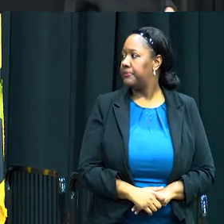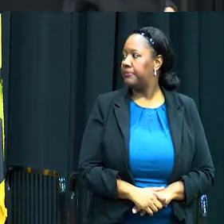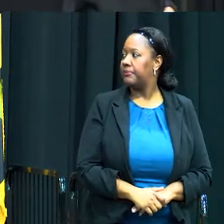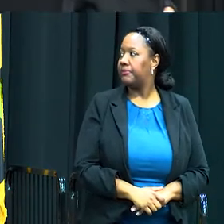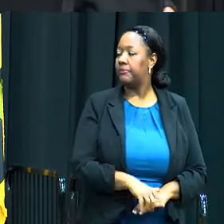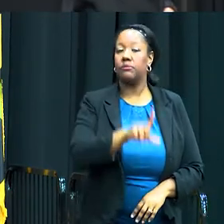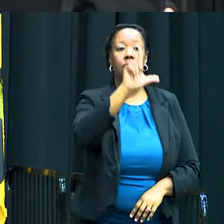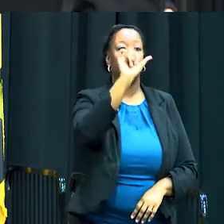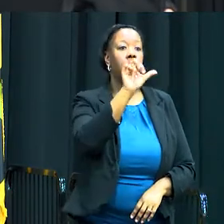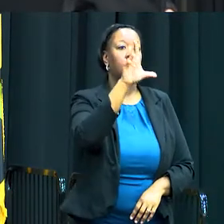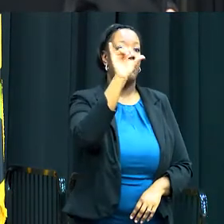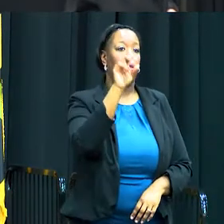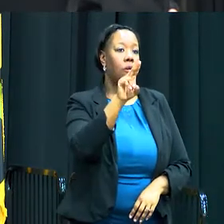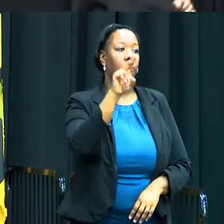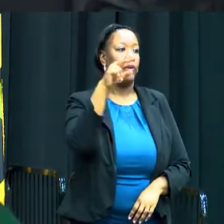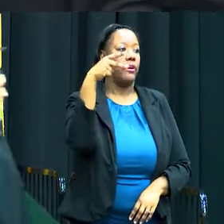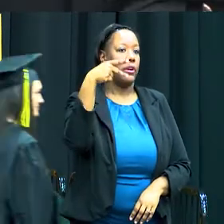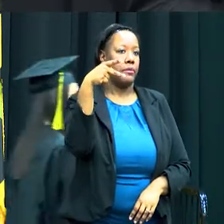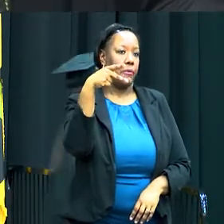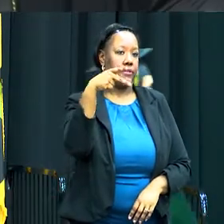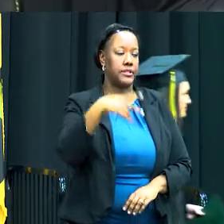Lauren Nicole Purvis.